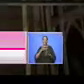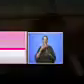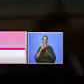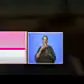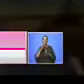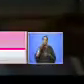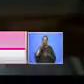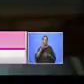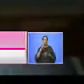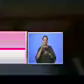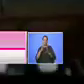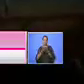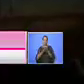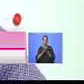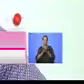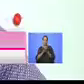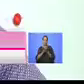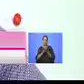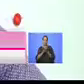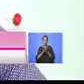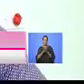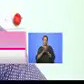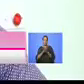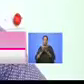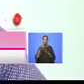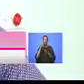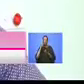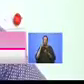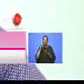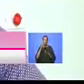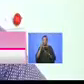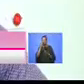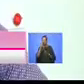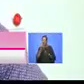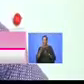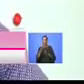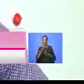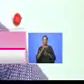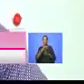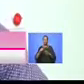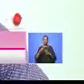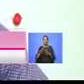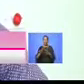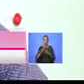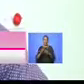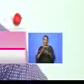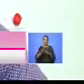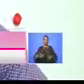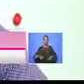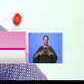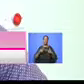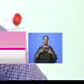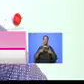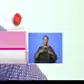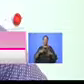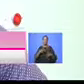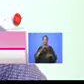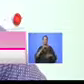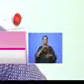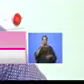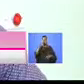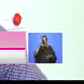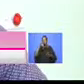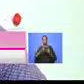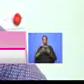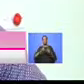overwhelming majority of persons, the reasons why they either attempt to take their lives or they do actually become successful at it is because of pain, be it